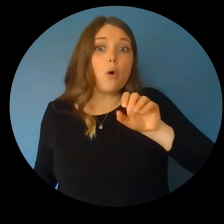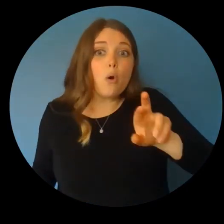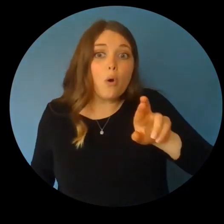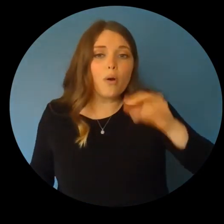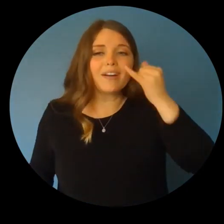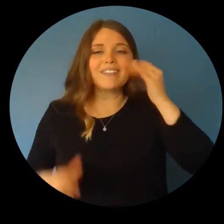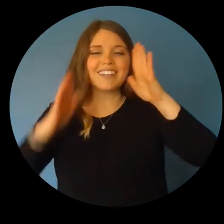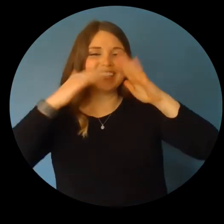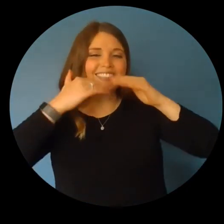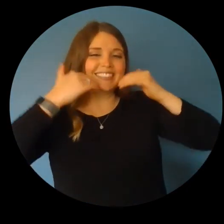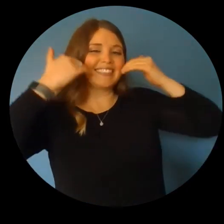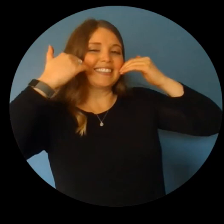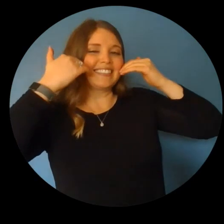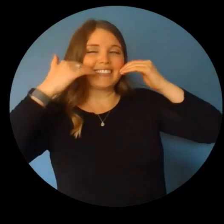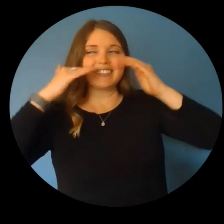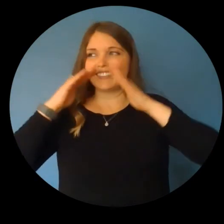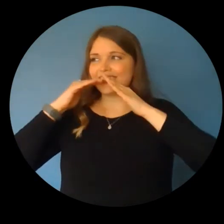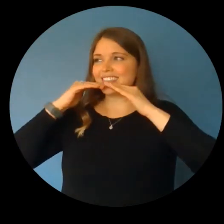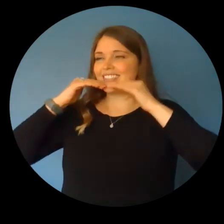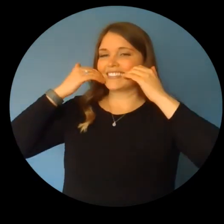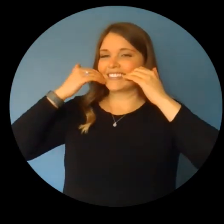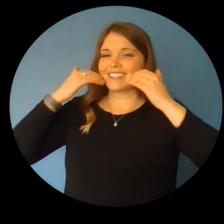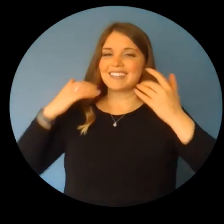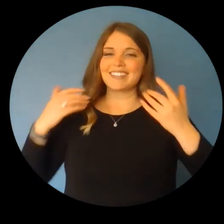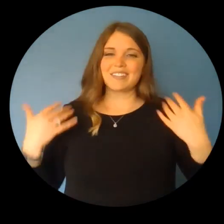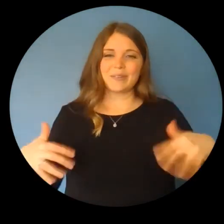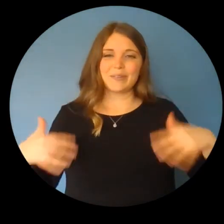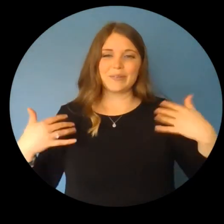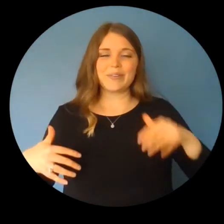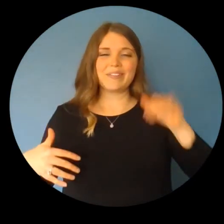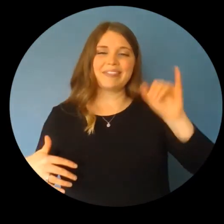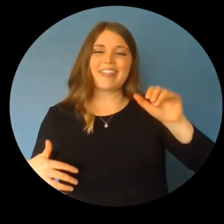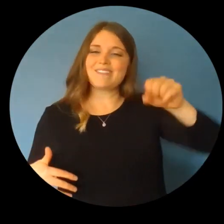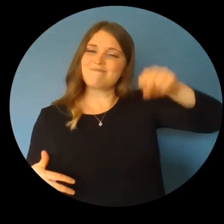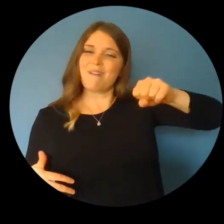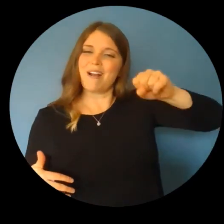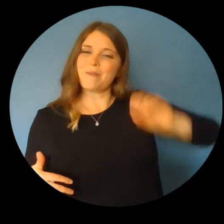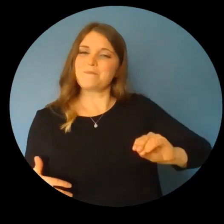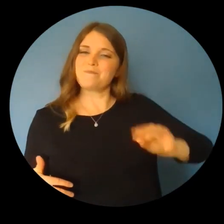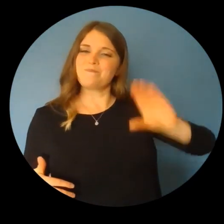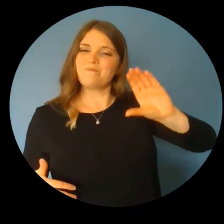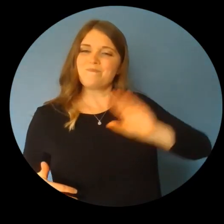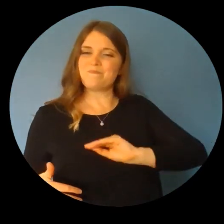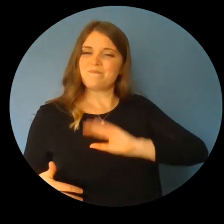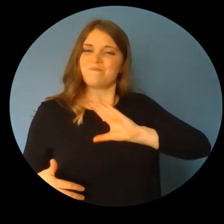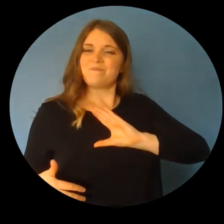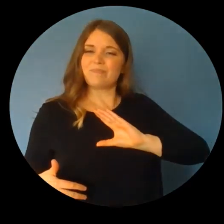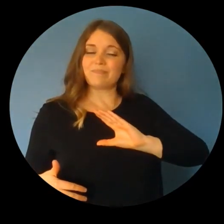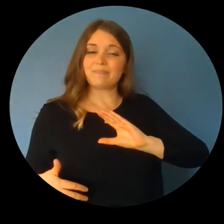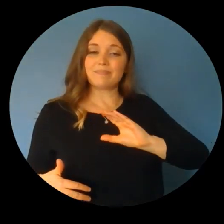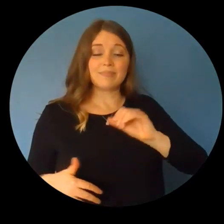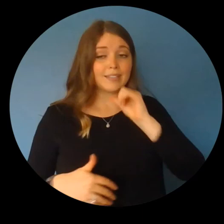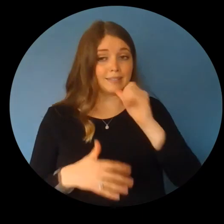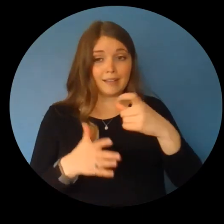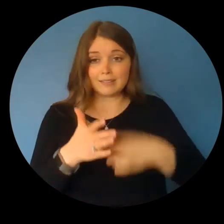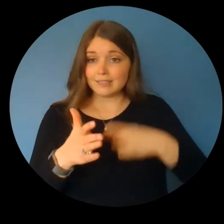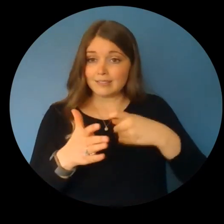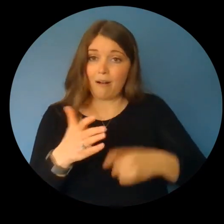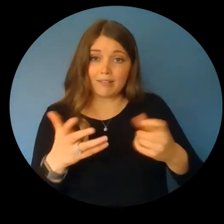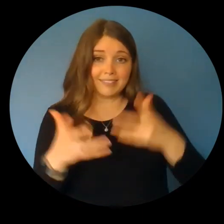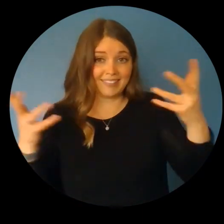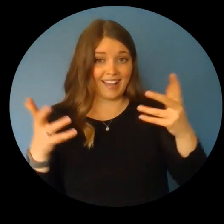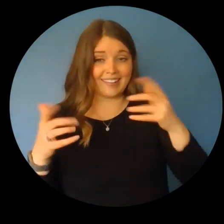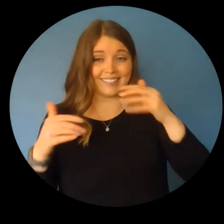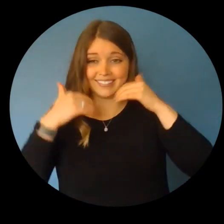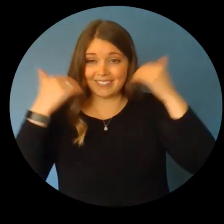a smile. That's being a bucket filler. Doesn't cost much to give a smile to someone, does